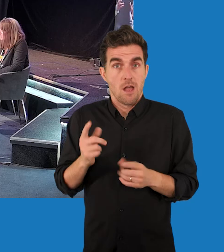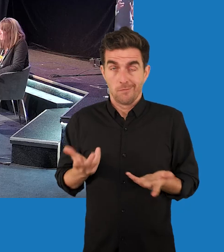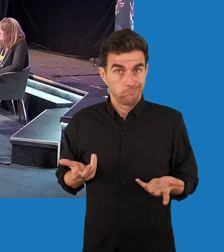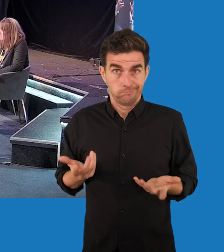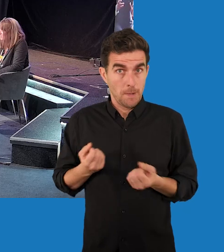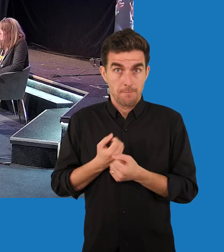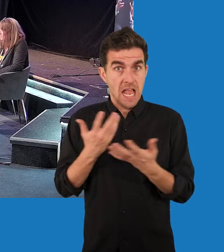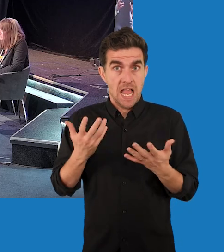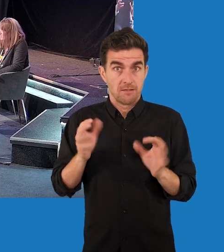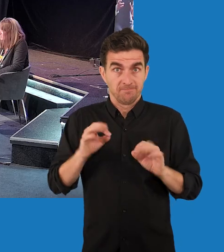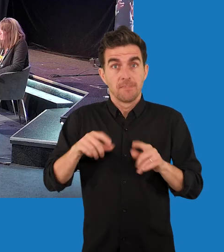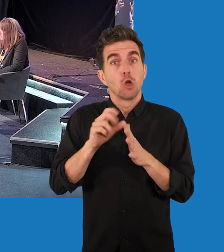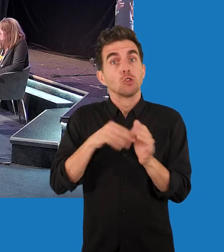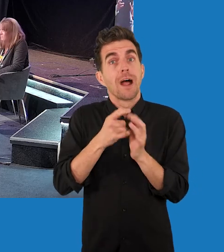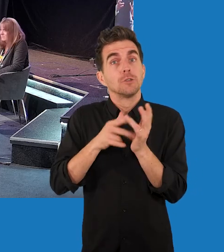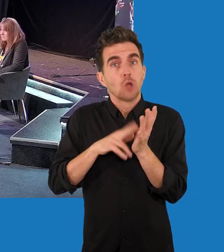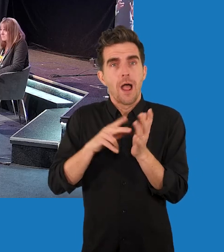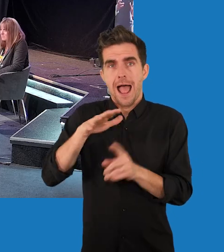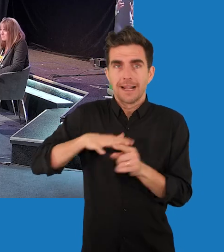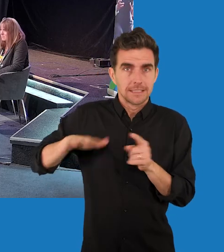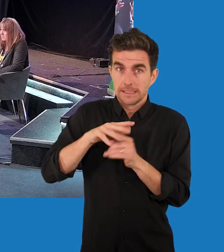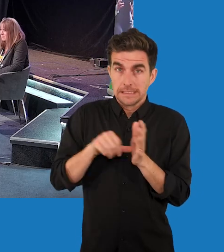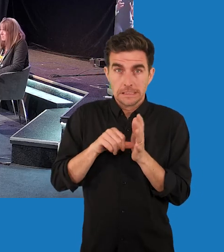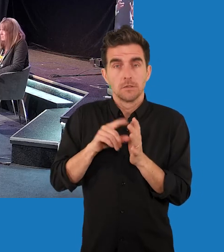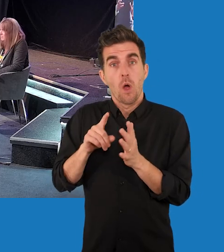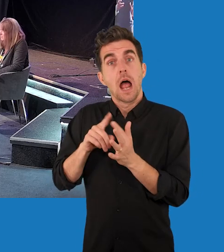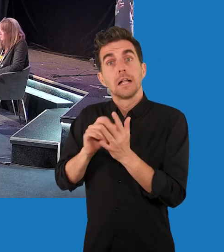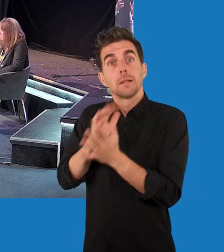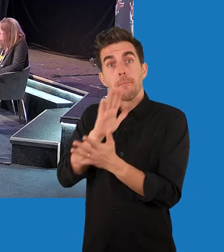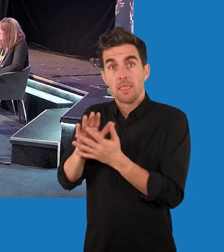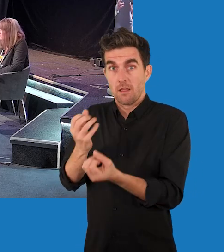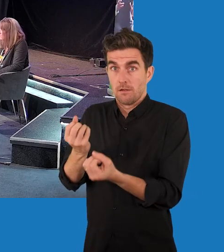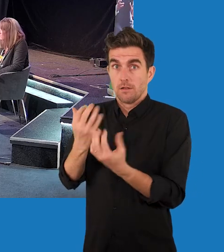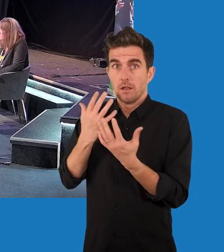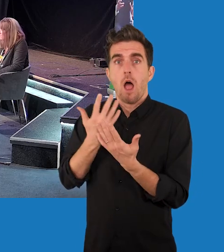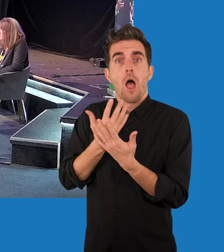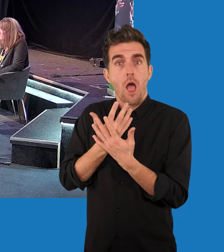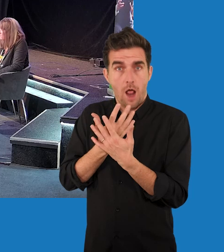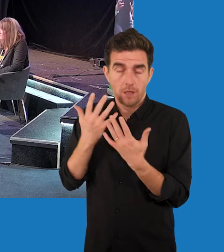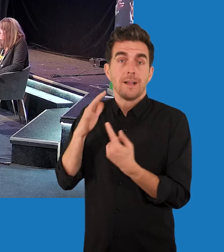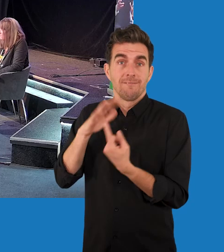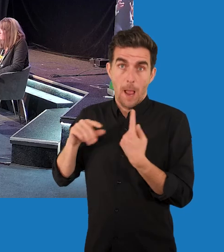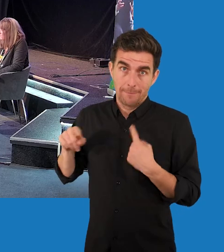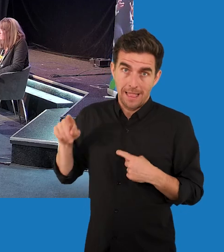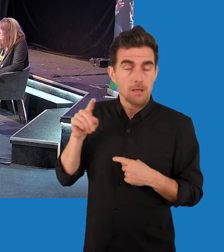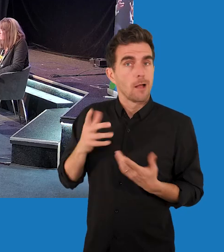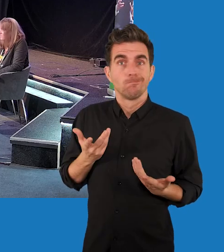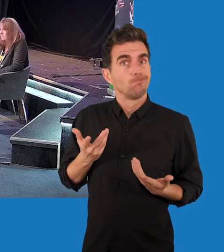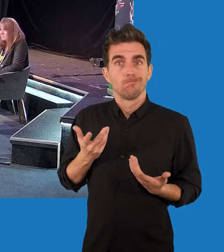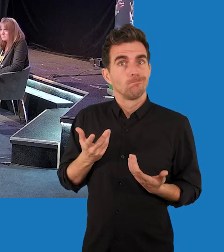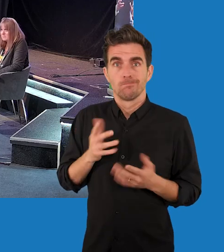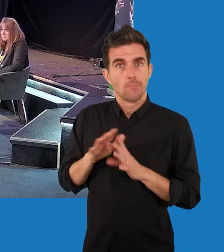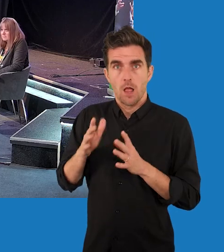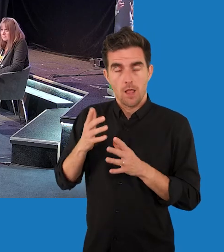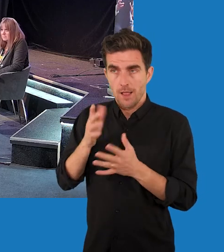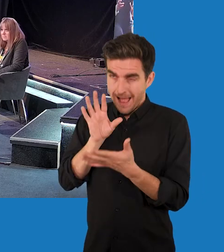services, but many of them aren't. And on in Donington Estate, what Elizabeth was sharing with me is that there are a